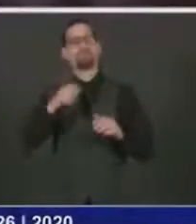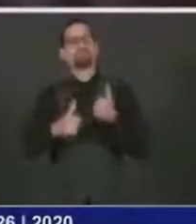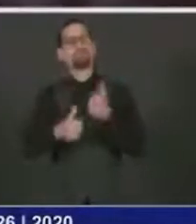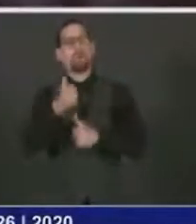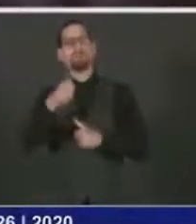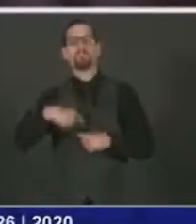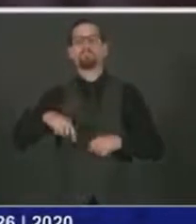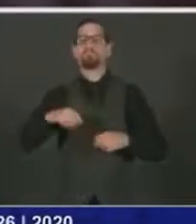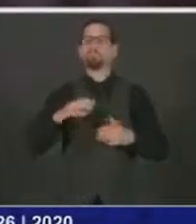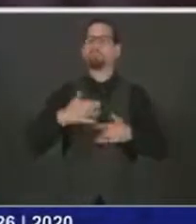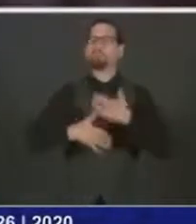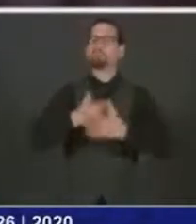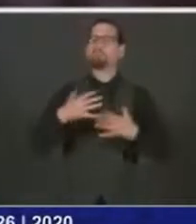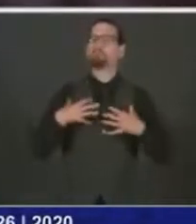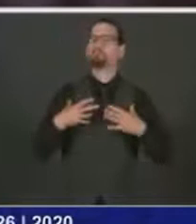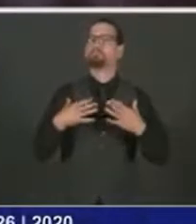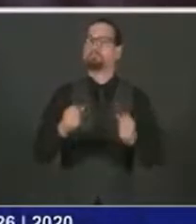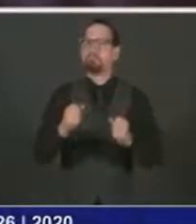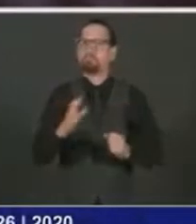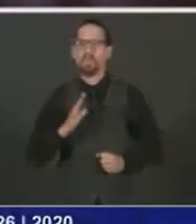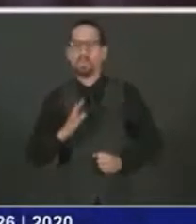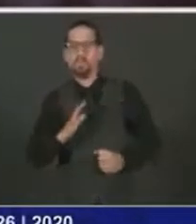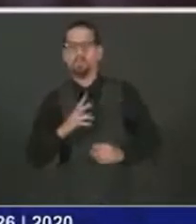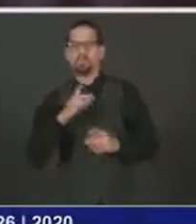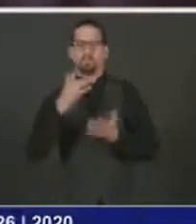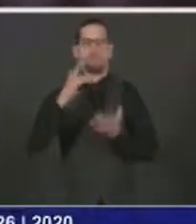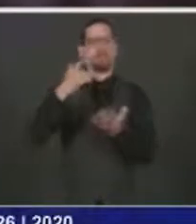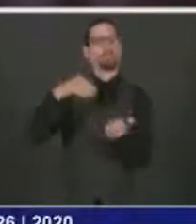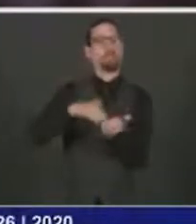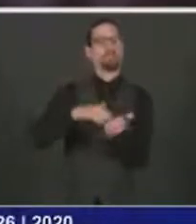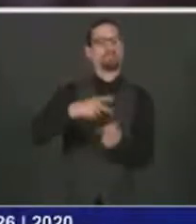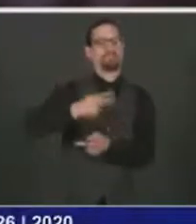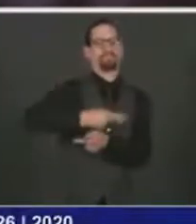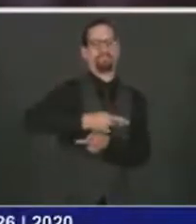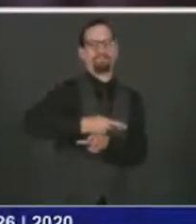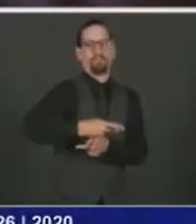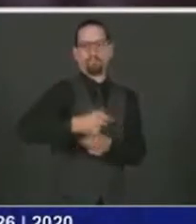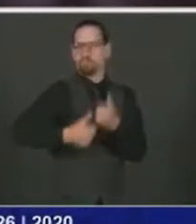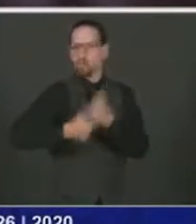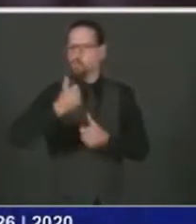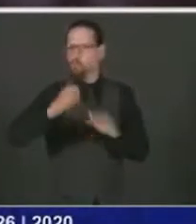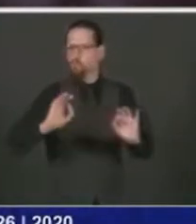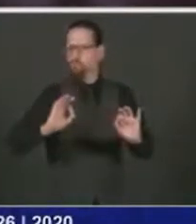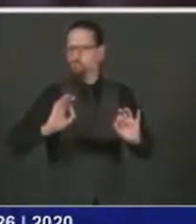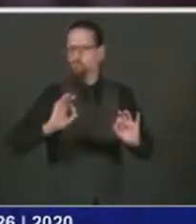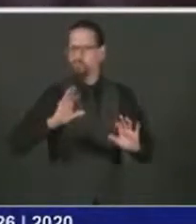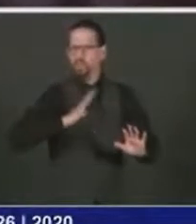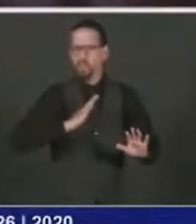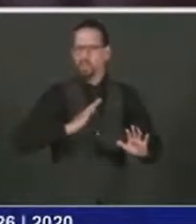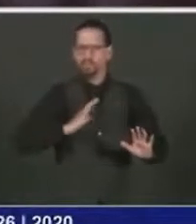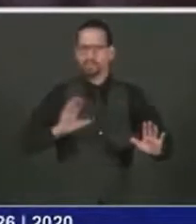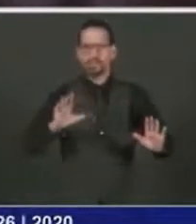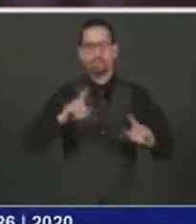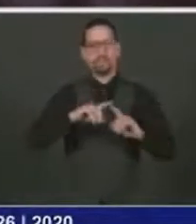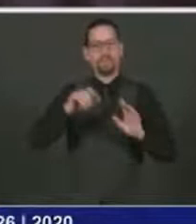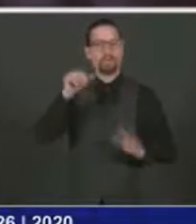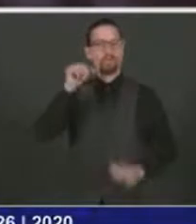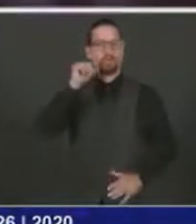better with medical care. I'm sharing with you that yesterday Rhode Island confirmed